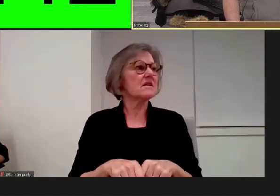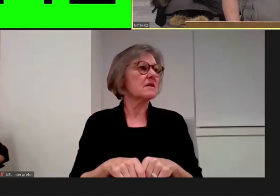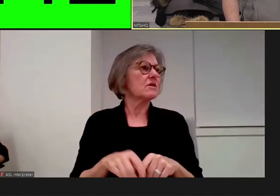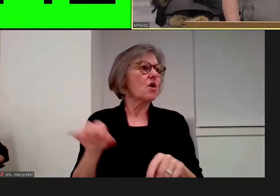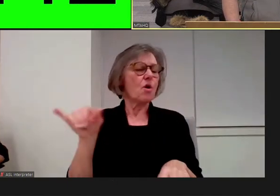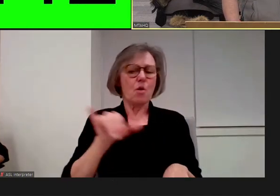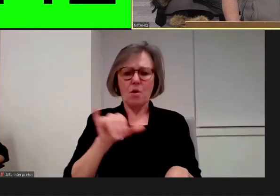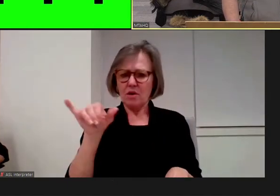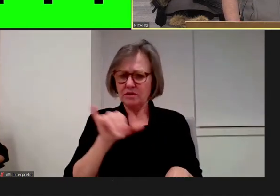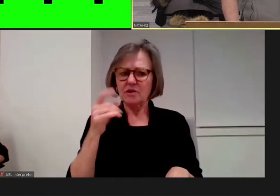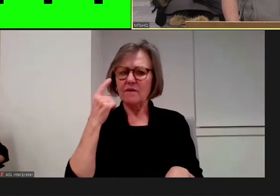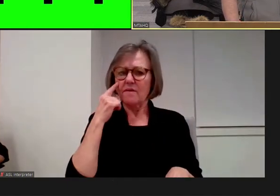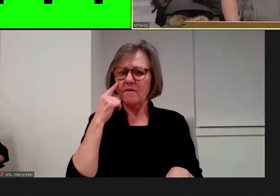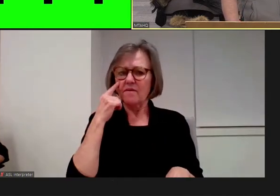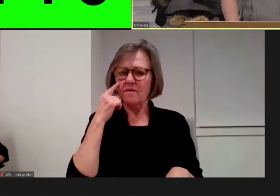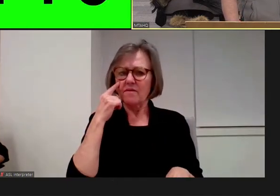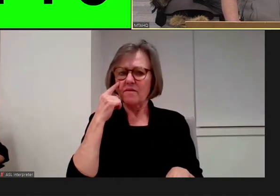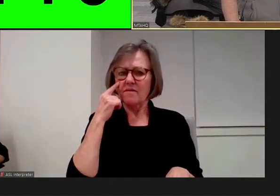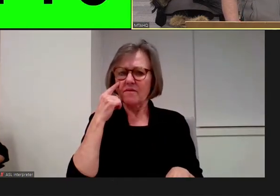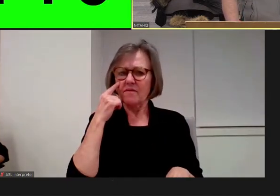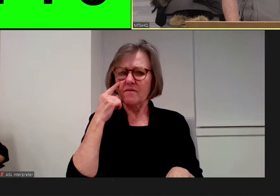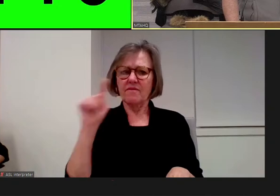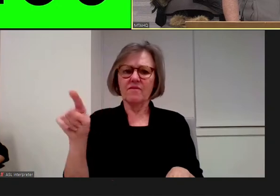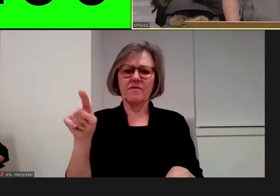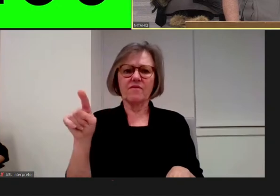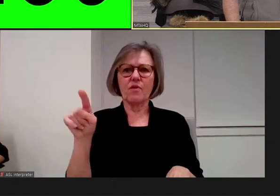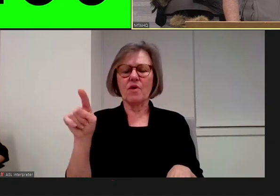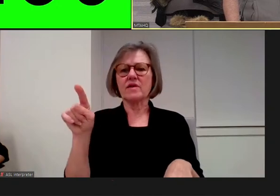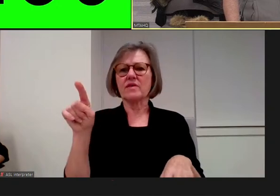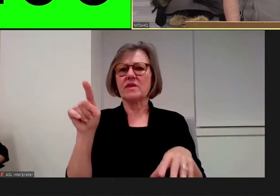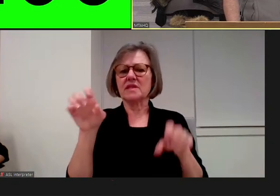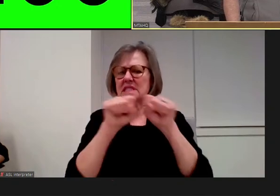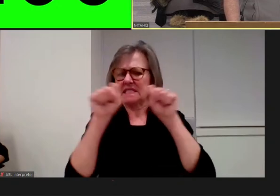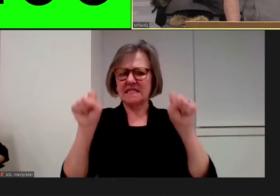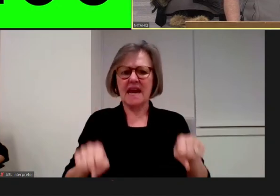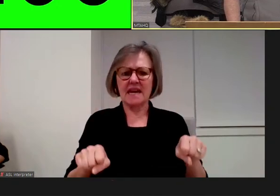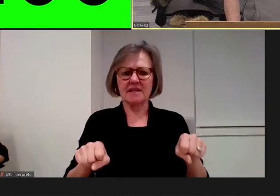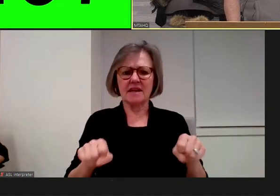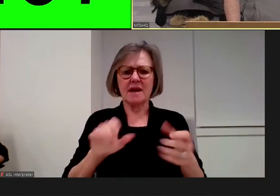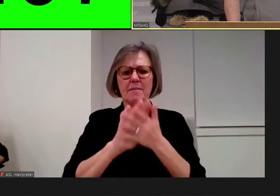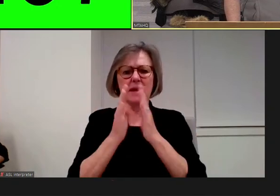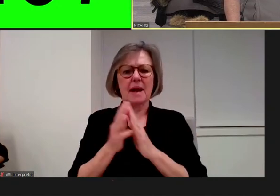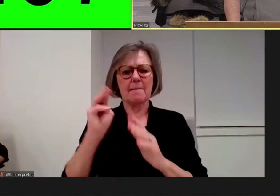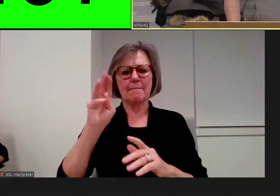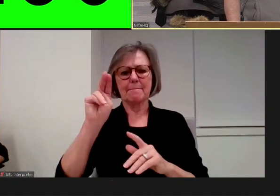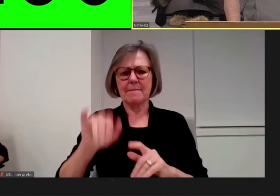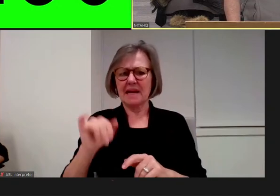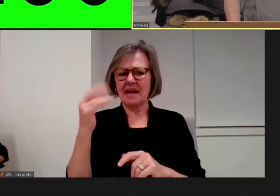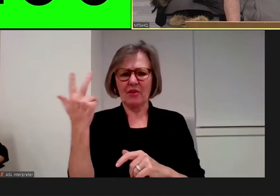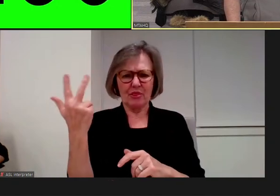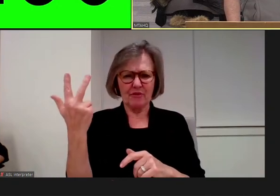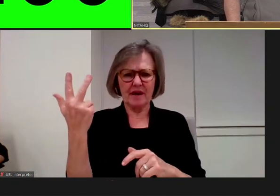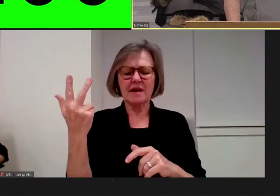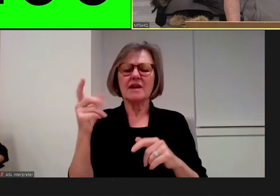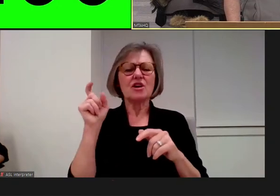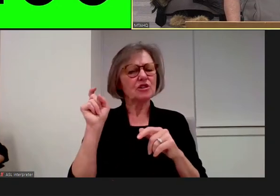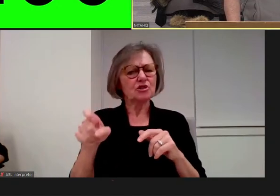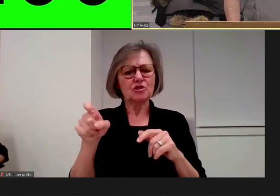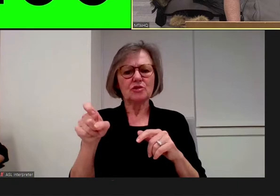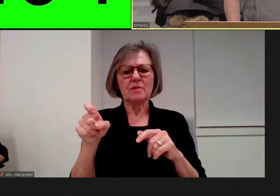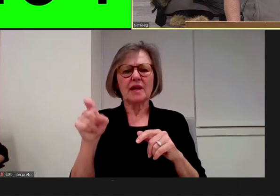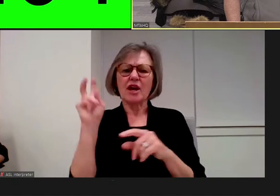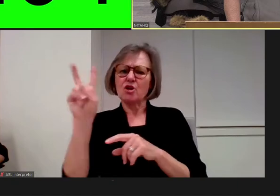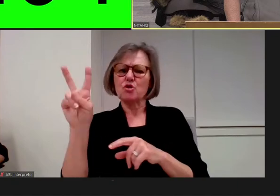Also, for the select stations that turn into, like, they're all mini three stone street, it should be like a